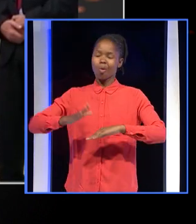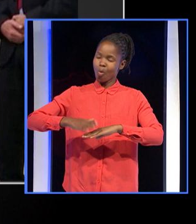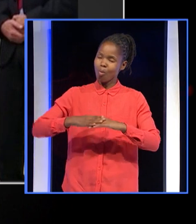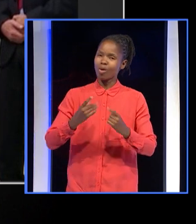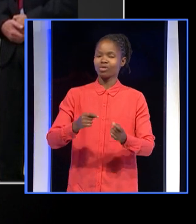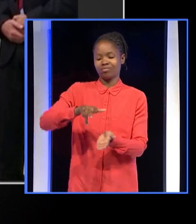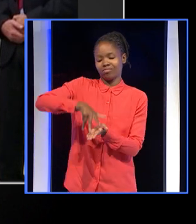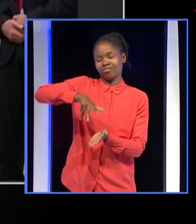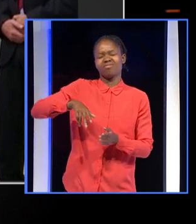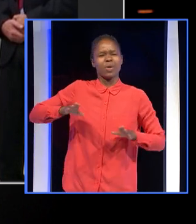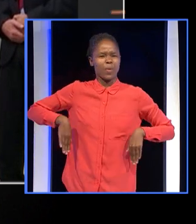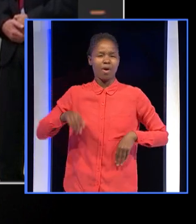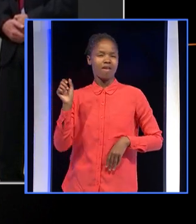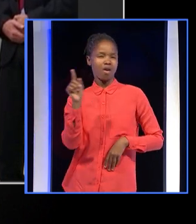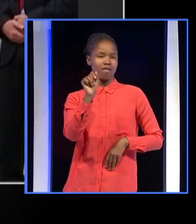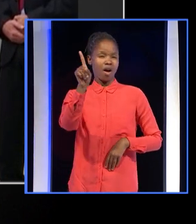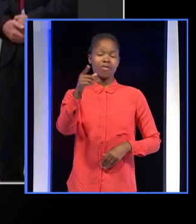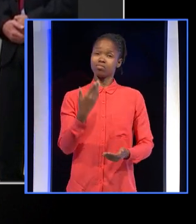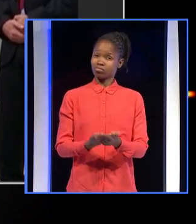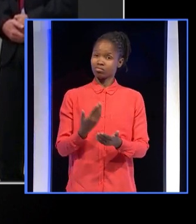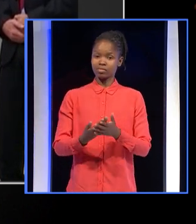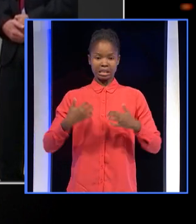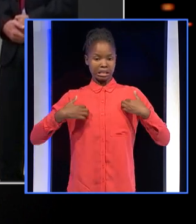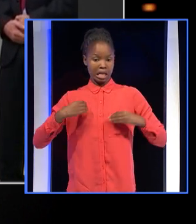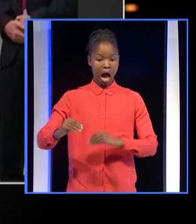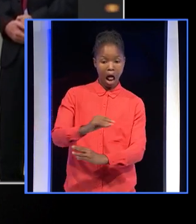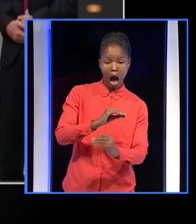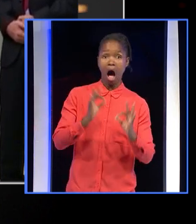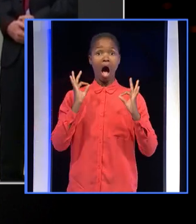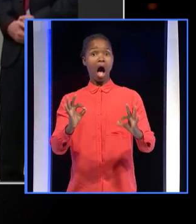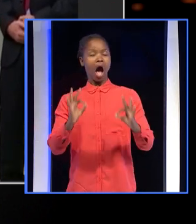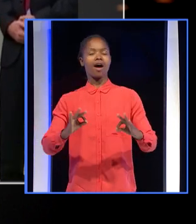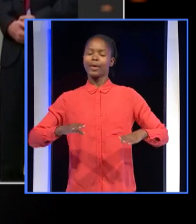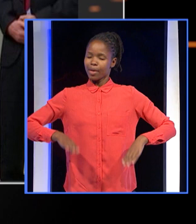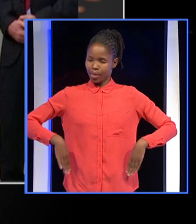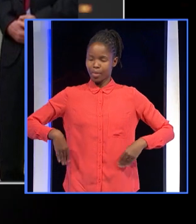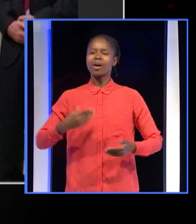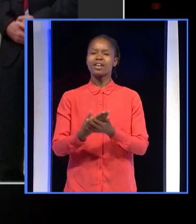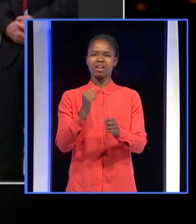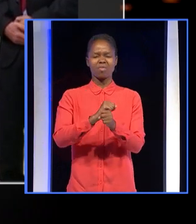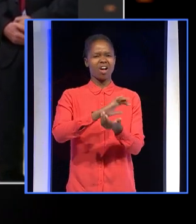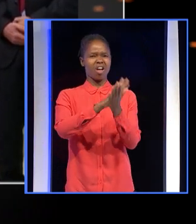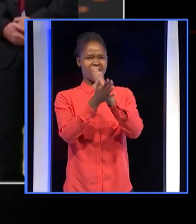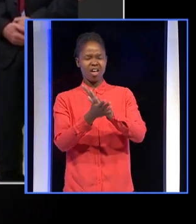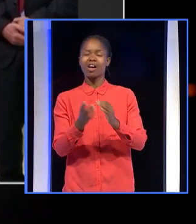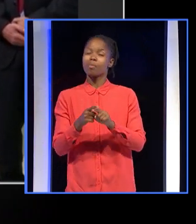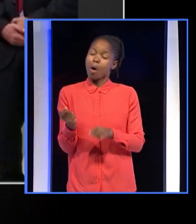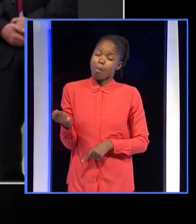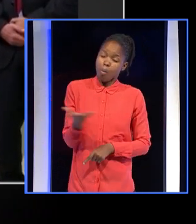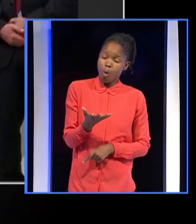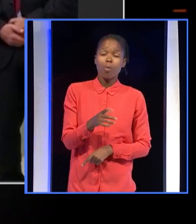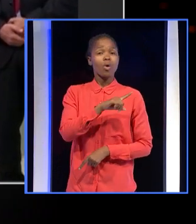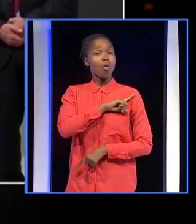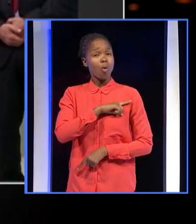clinical possibility. A danger of hype always exists in this field, even if ever workable. Cost constraints mean